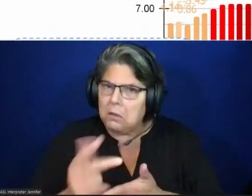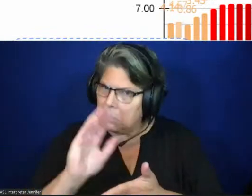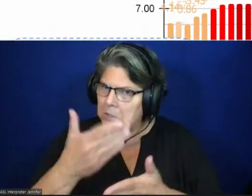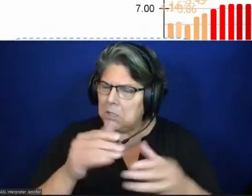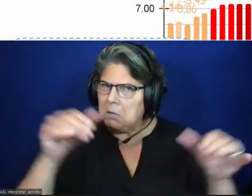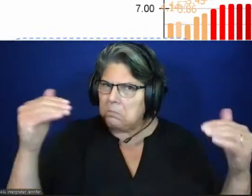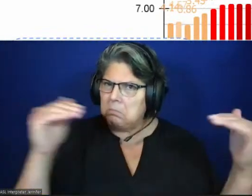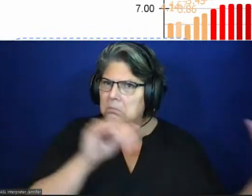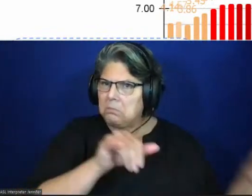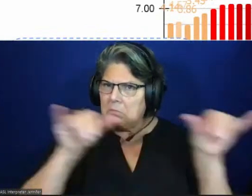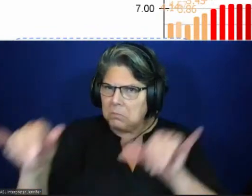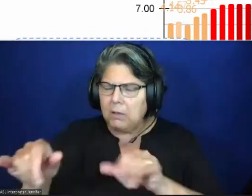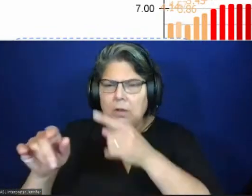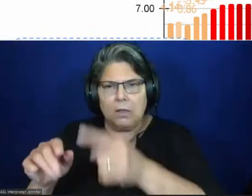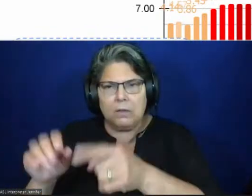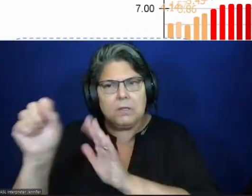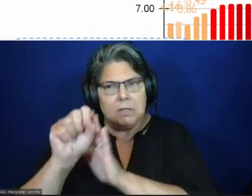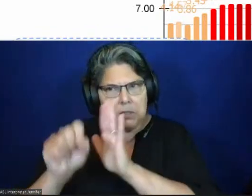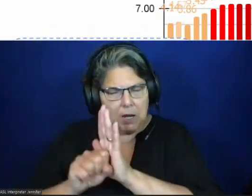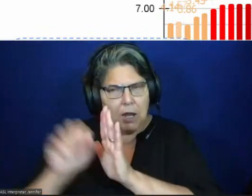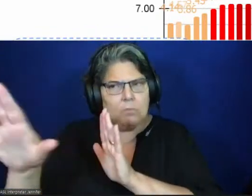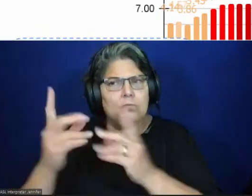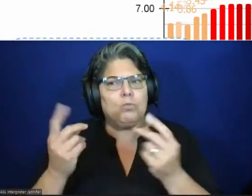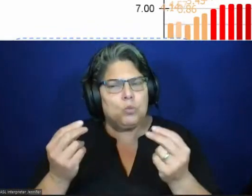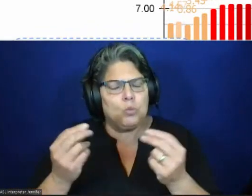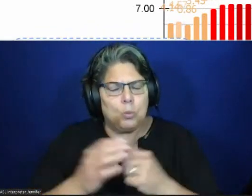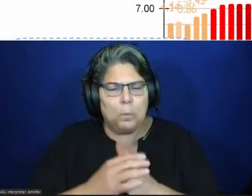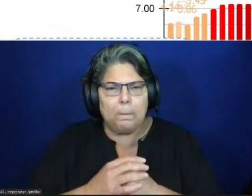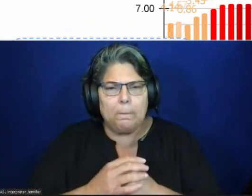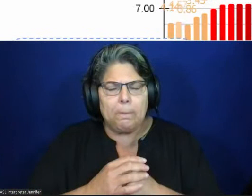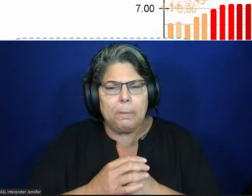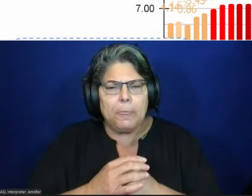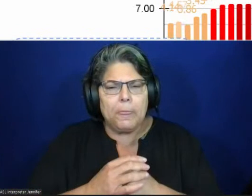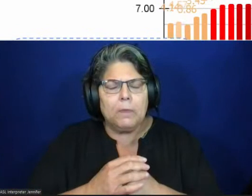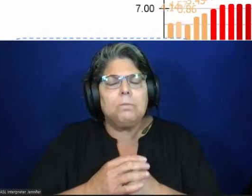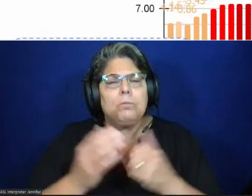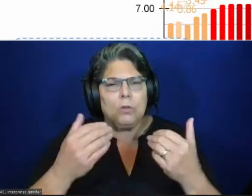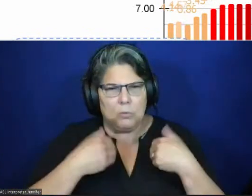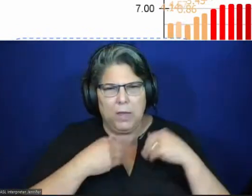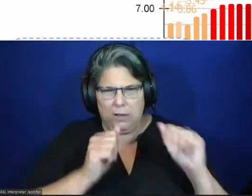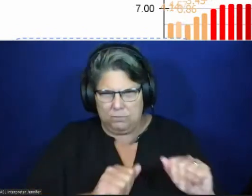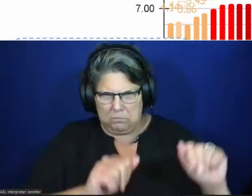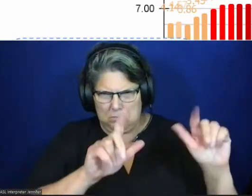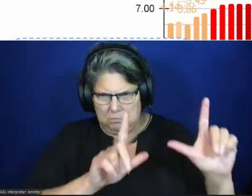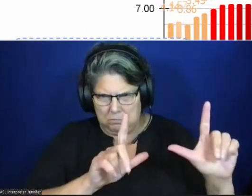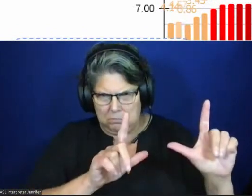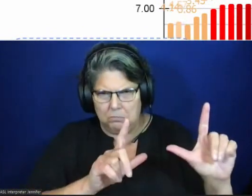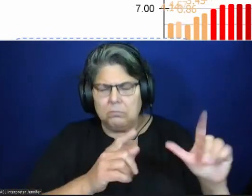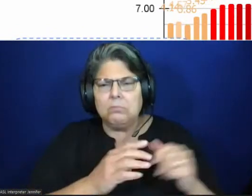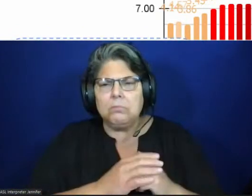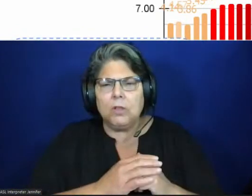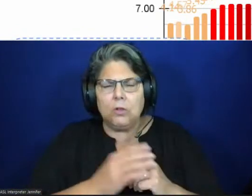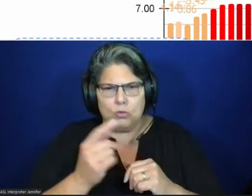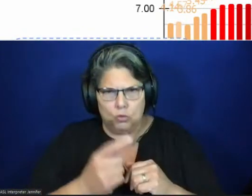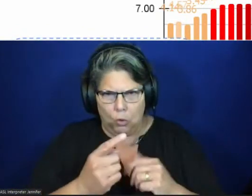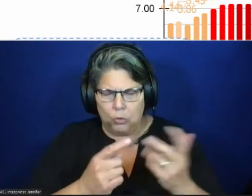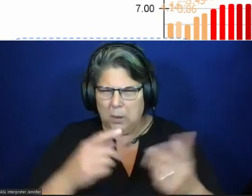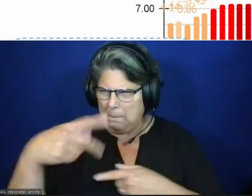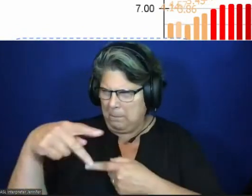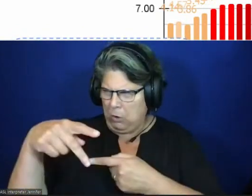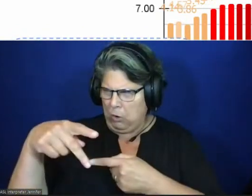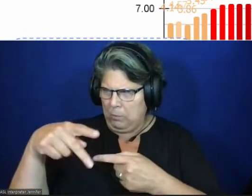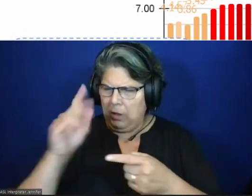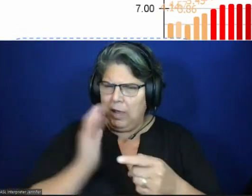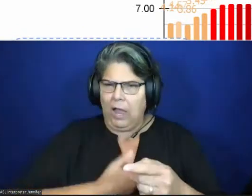trend. Let me get this so I can see it. So we have a slide up here that shows in purple our